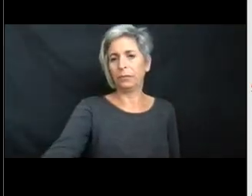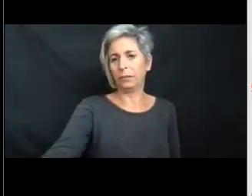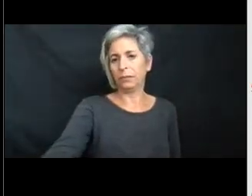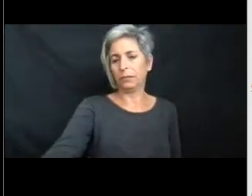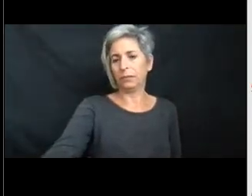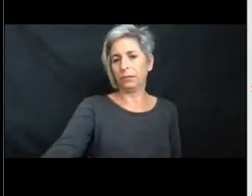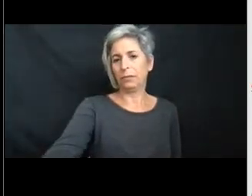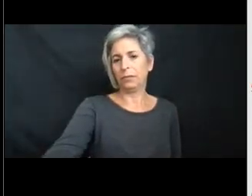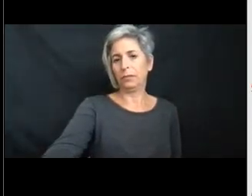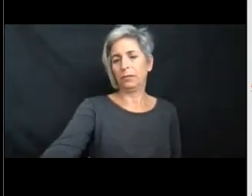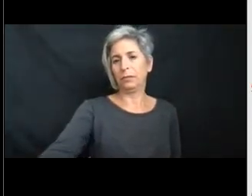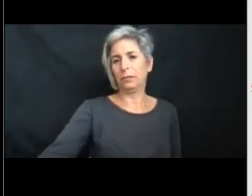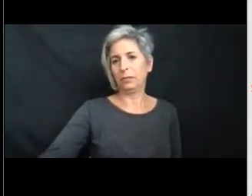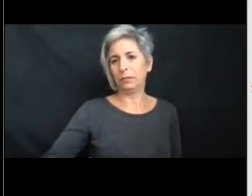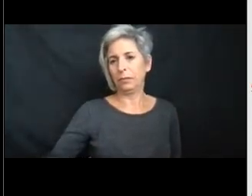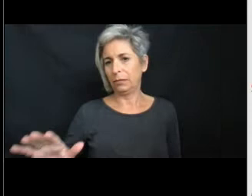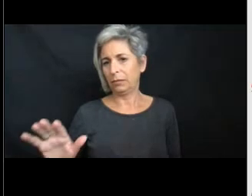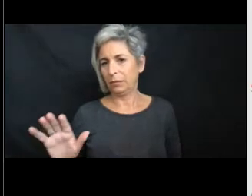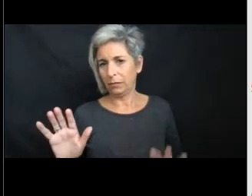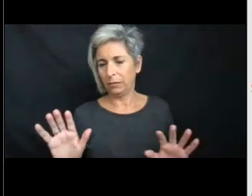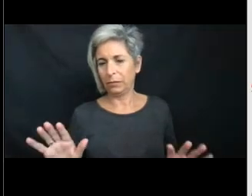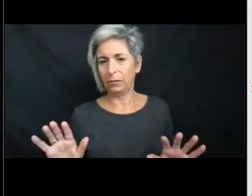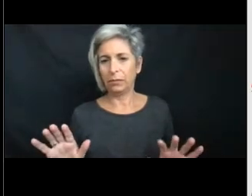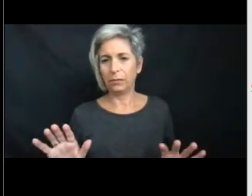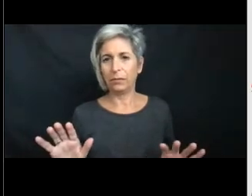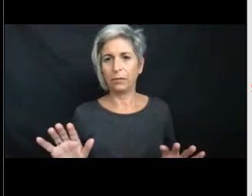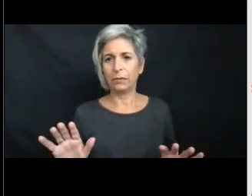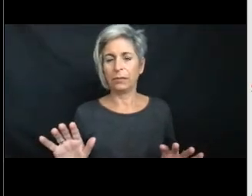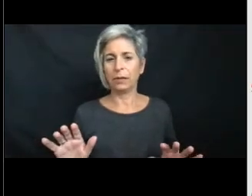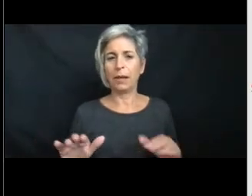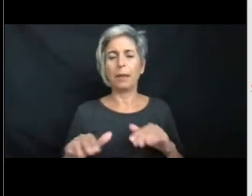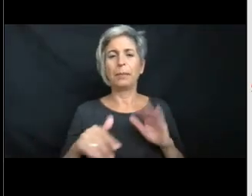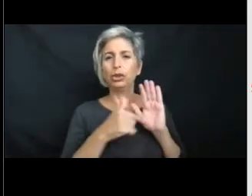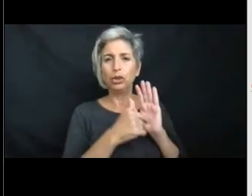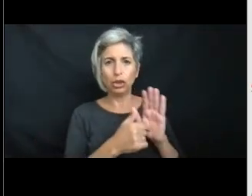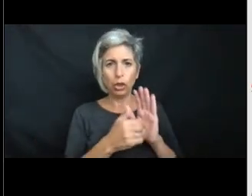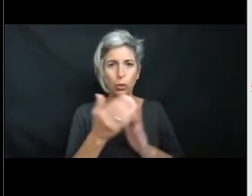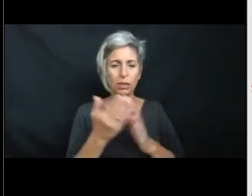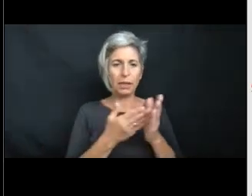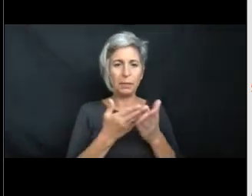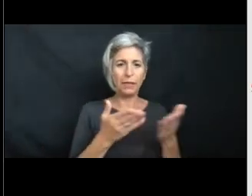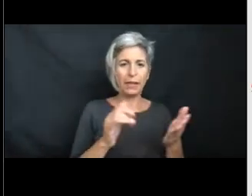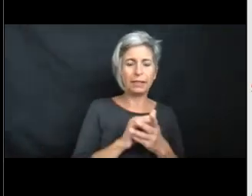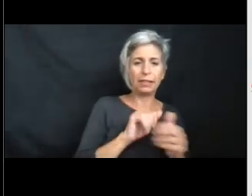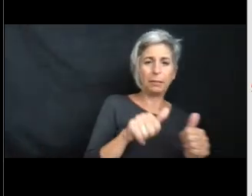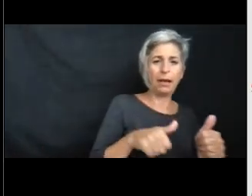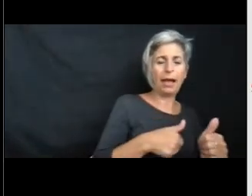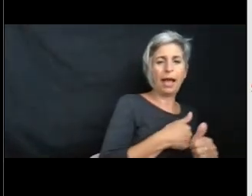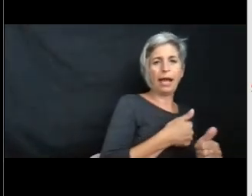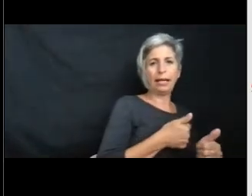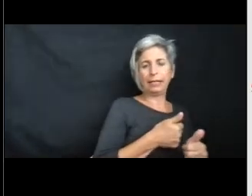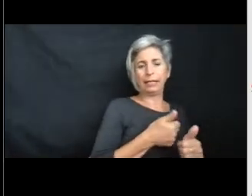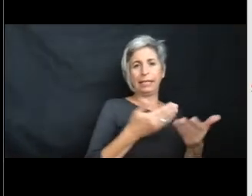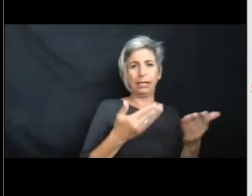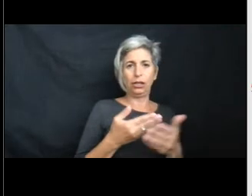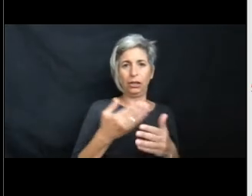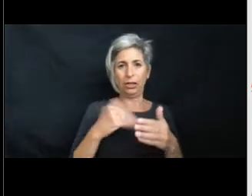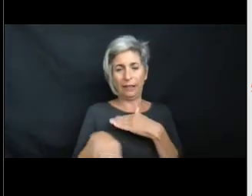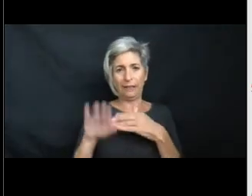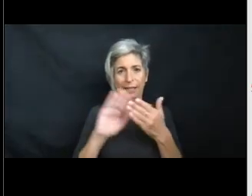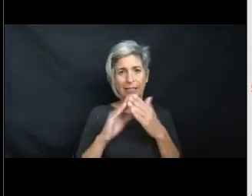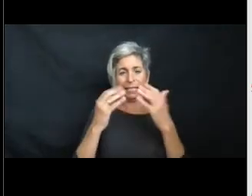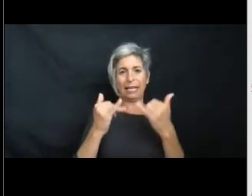right, I'm going to quickly walk you through some of the things that's going on behind the scene at the city now that the